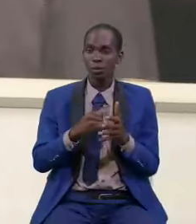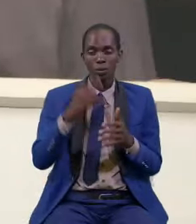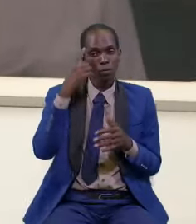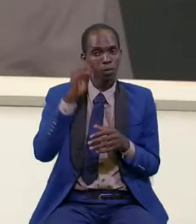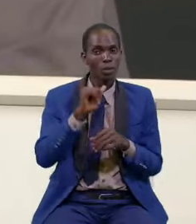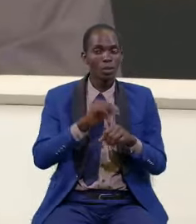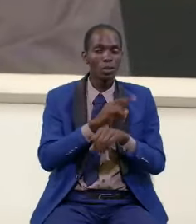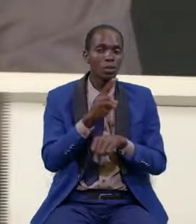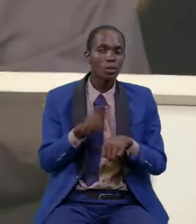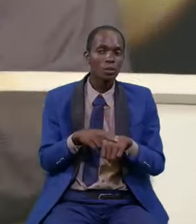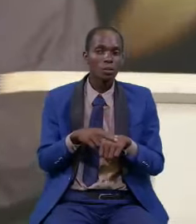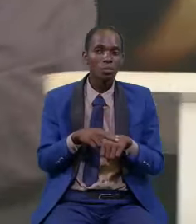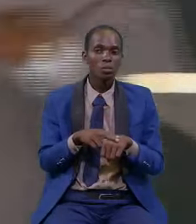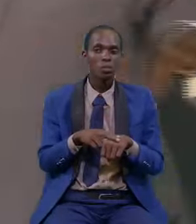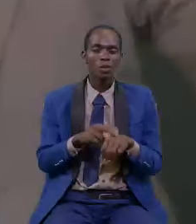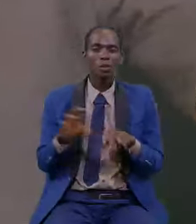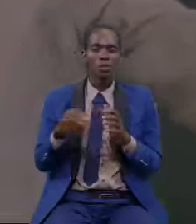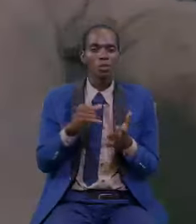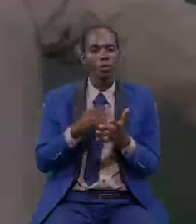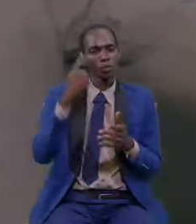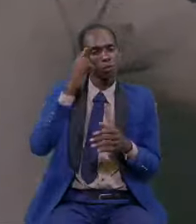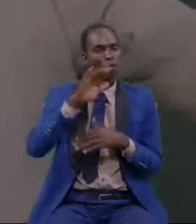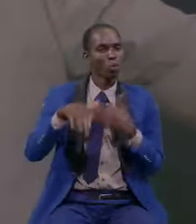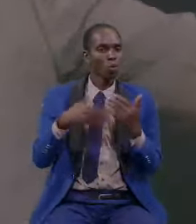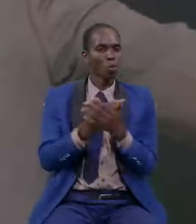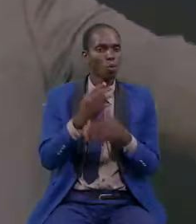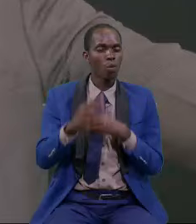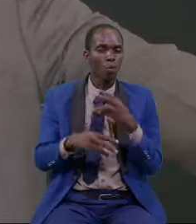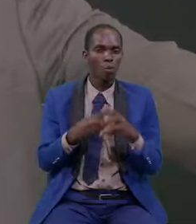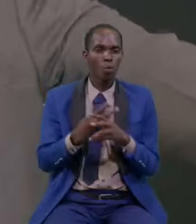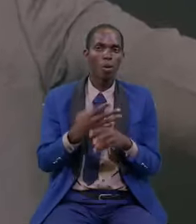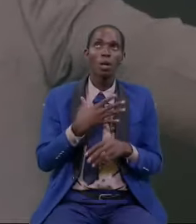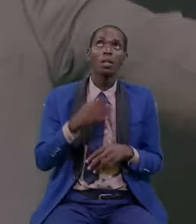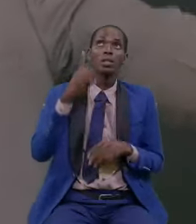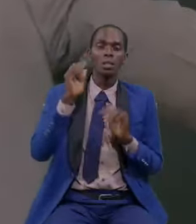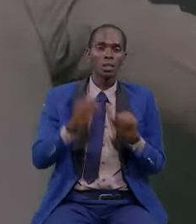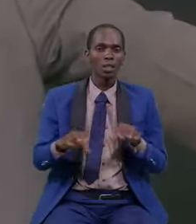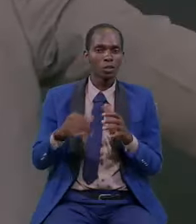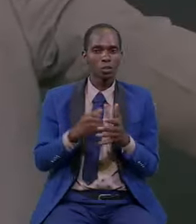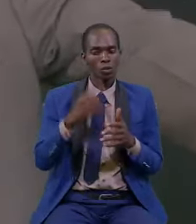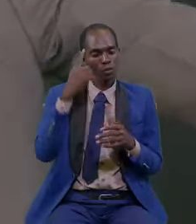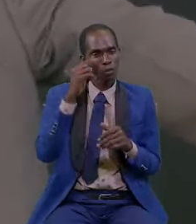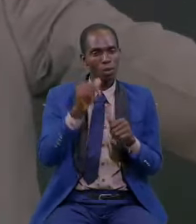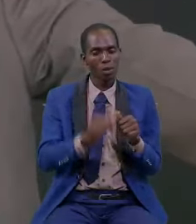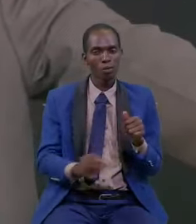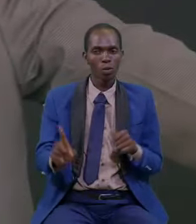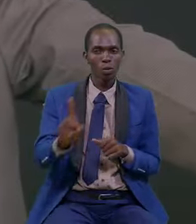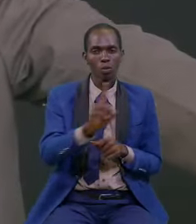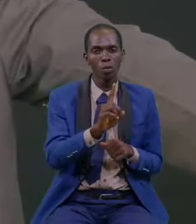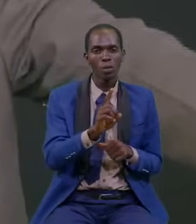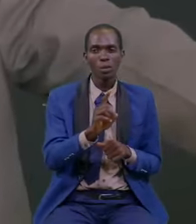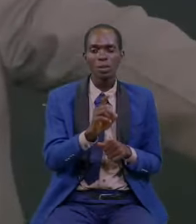You can do it for the whole world. And can do it for every individual. Depends on how ready you